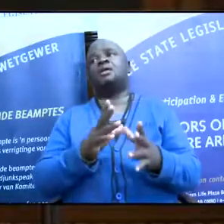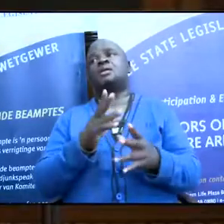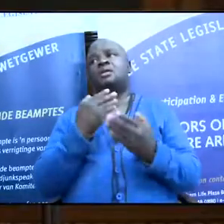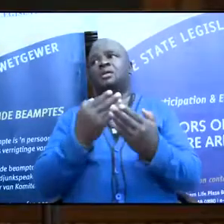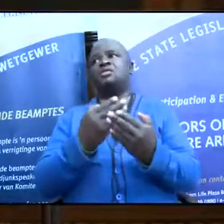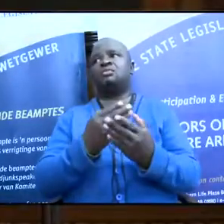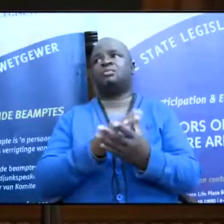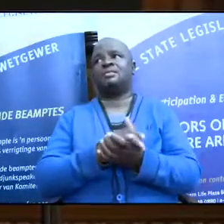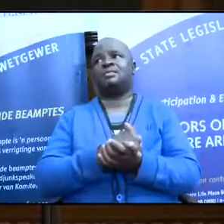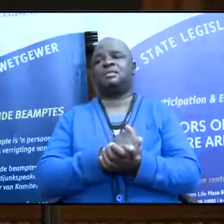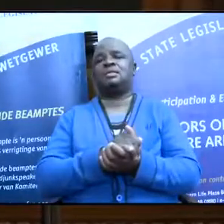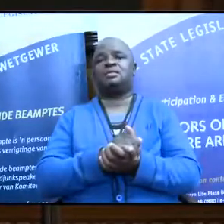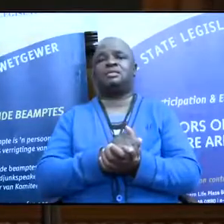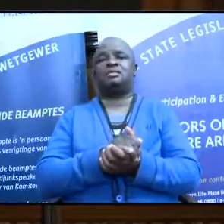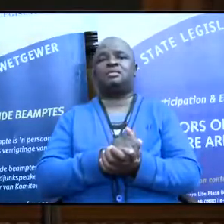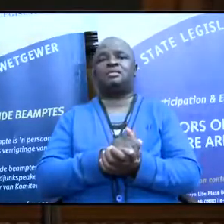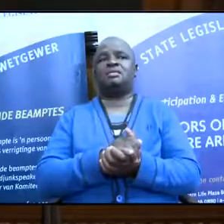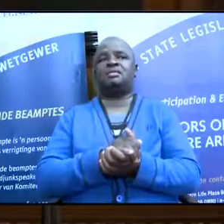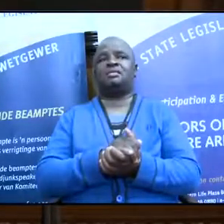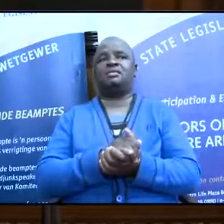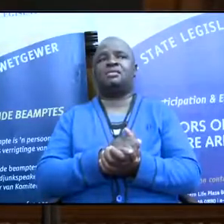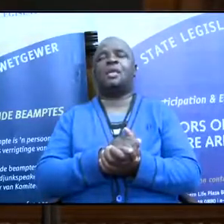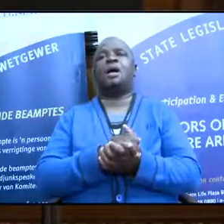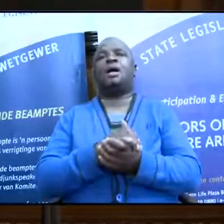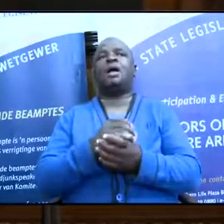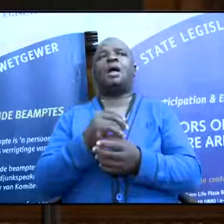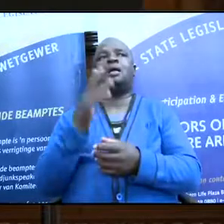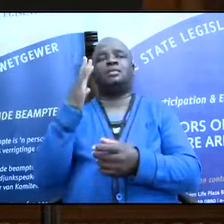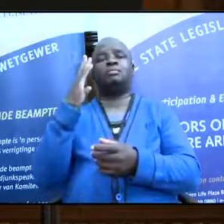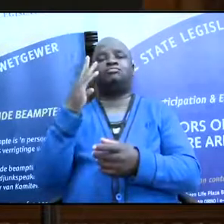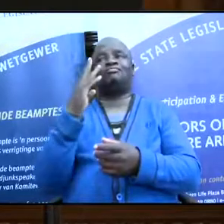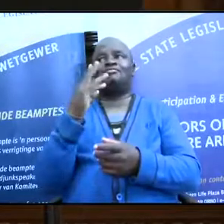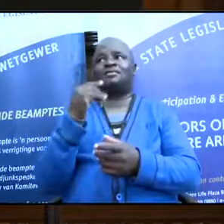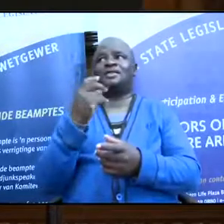that standing here